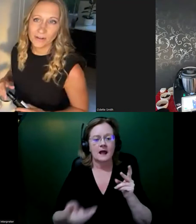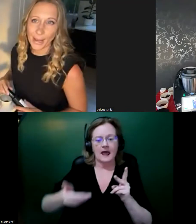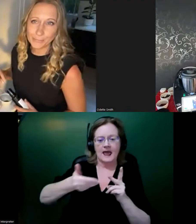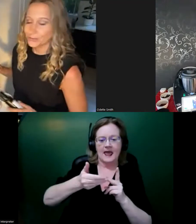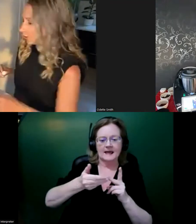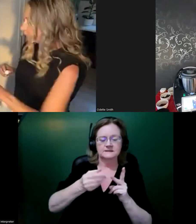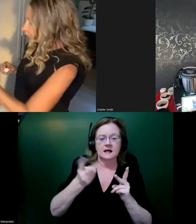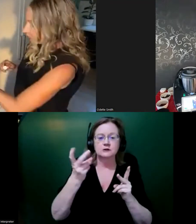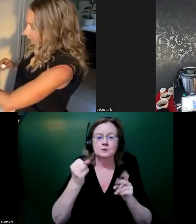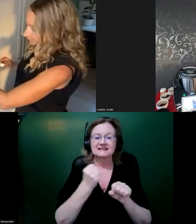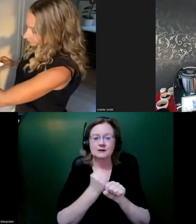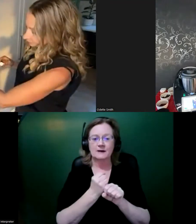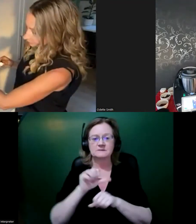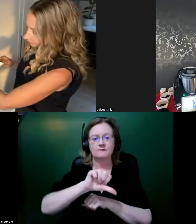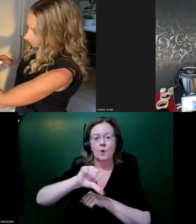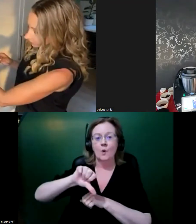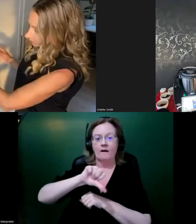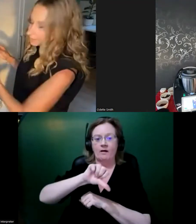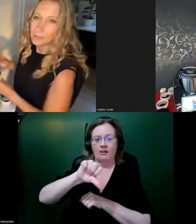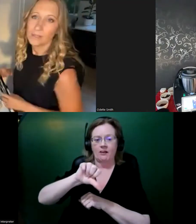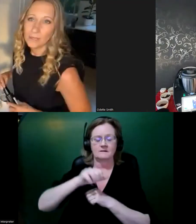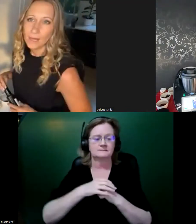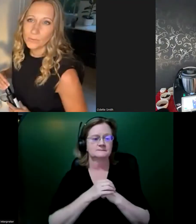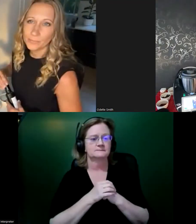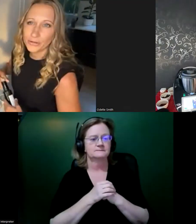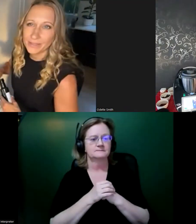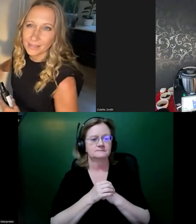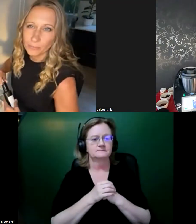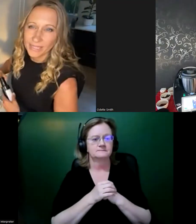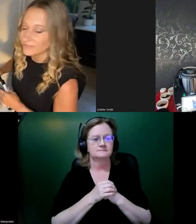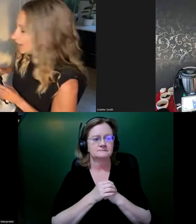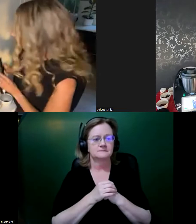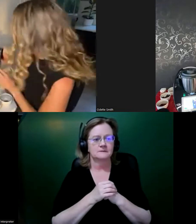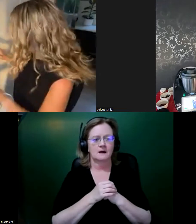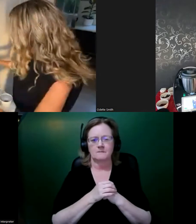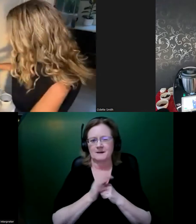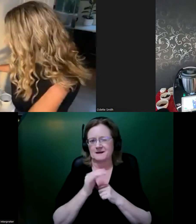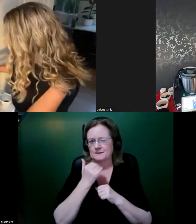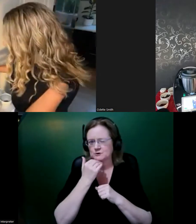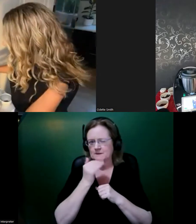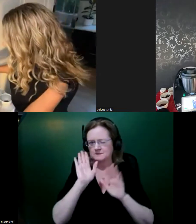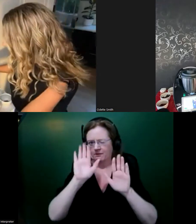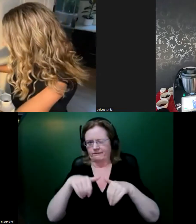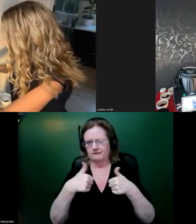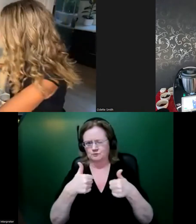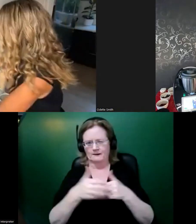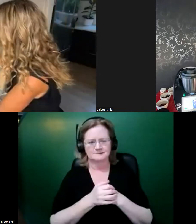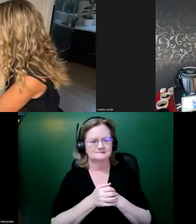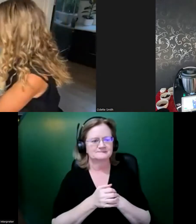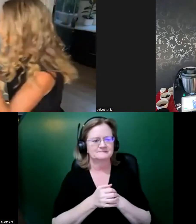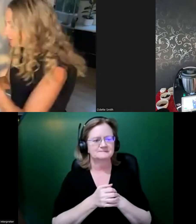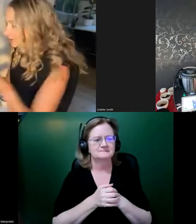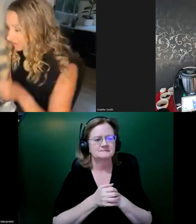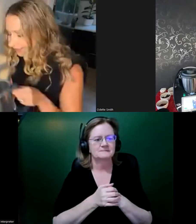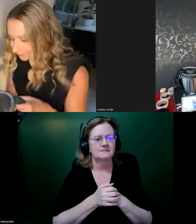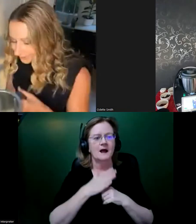20 grams of oil. I went a bit over there, but that's fine. Okay, so I just